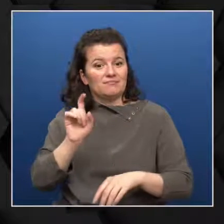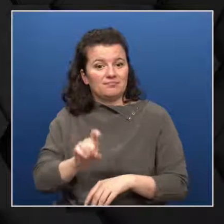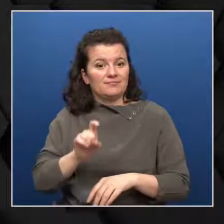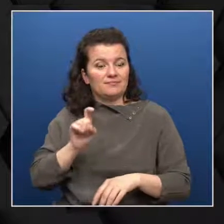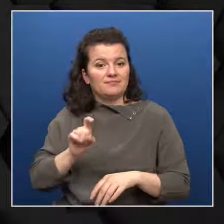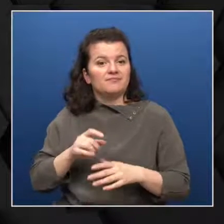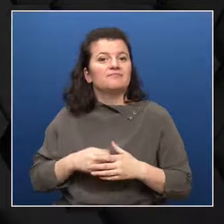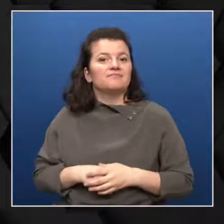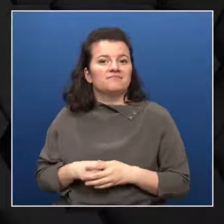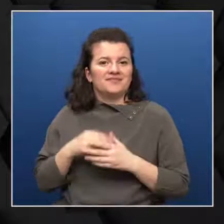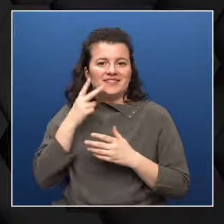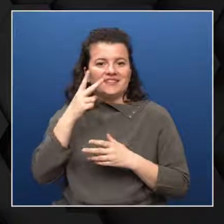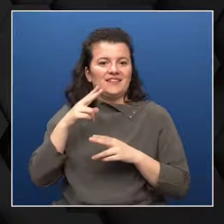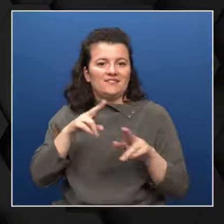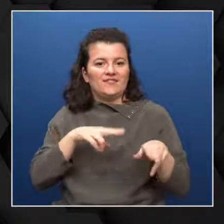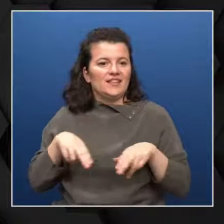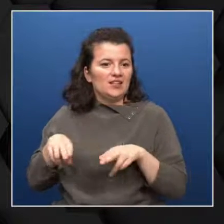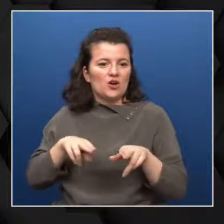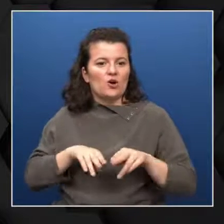video.